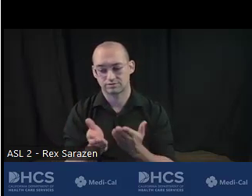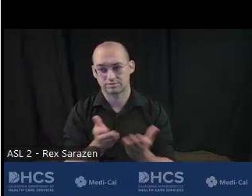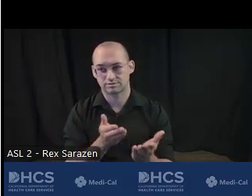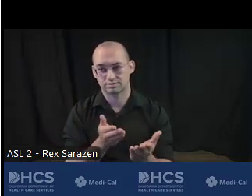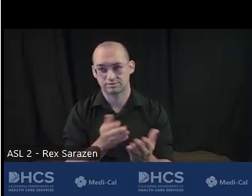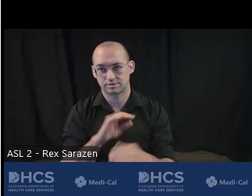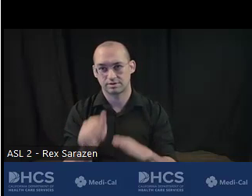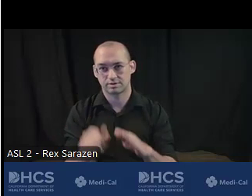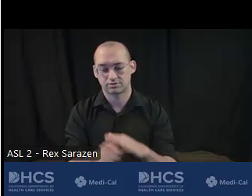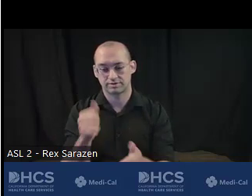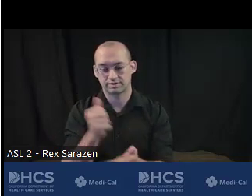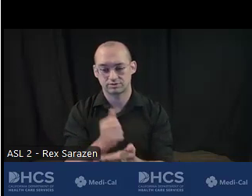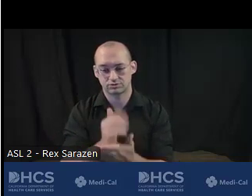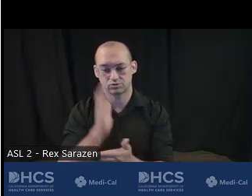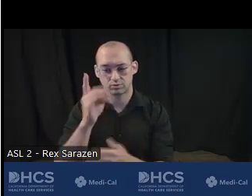waiver would stay the same.